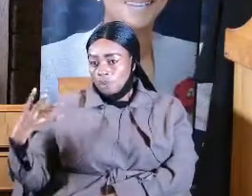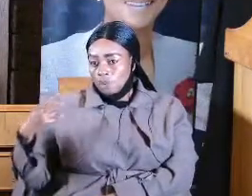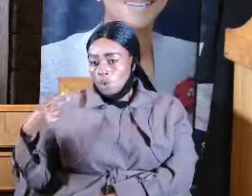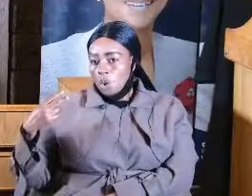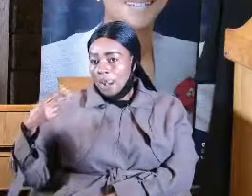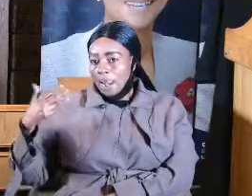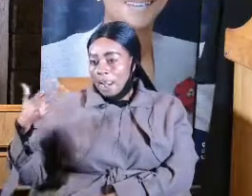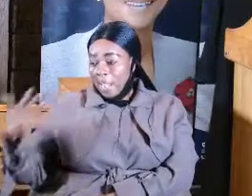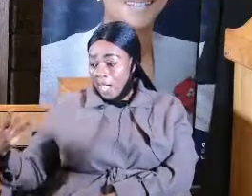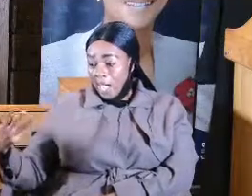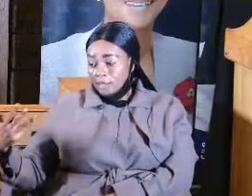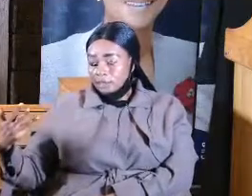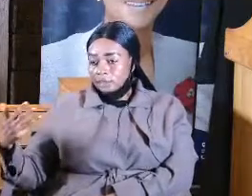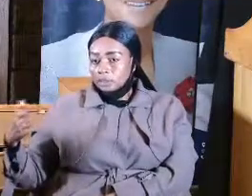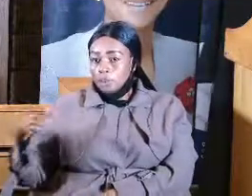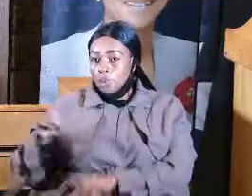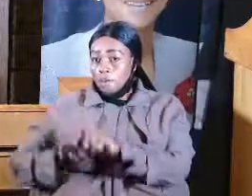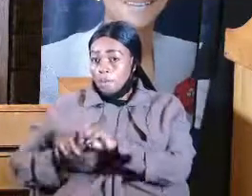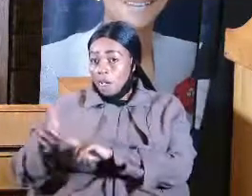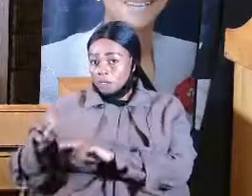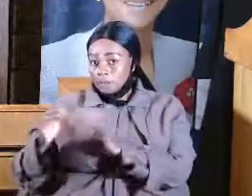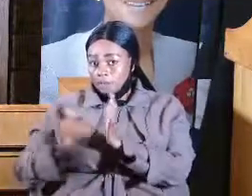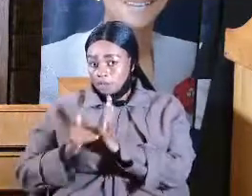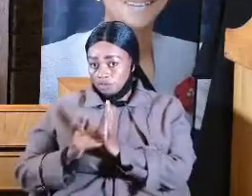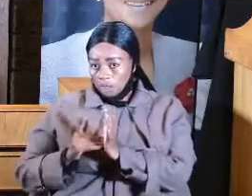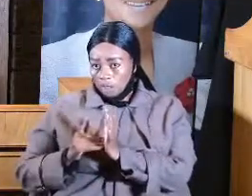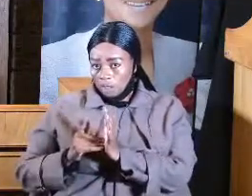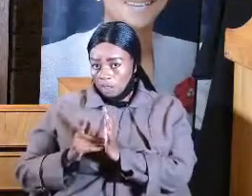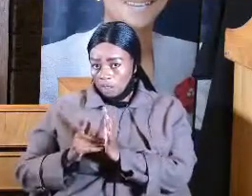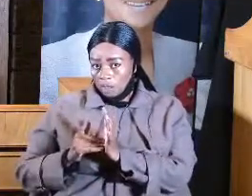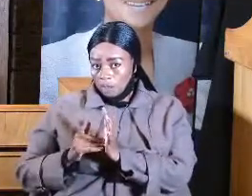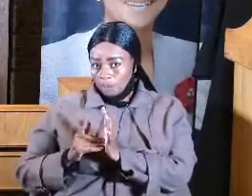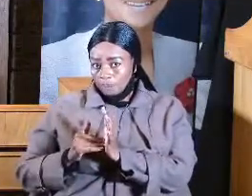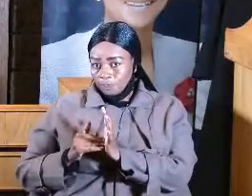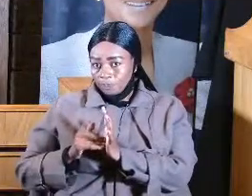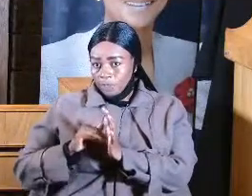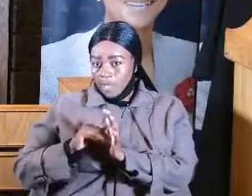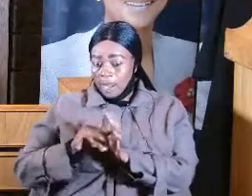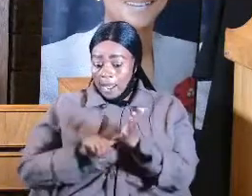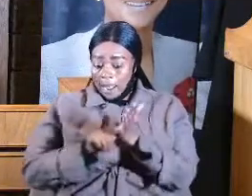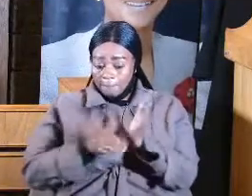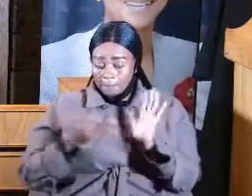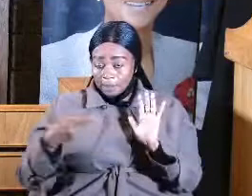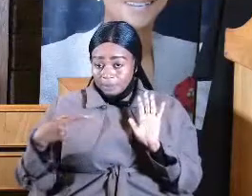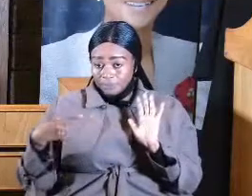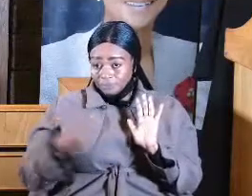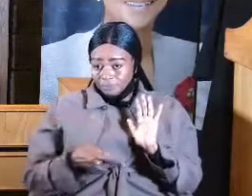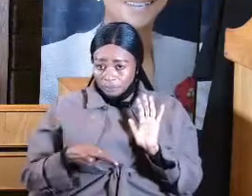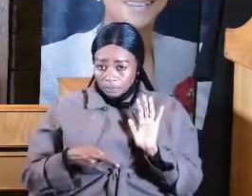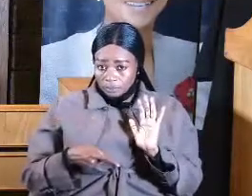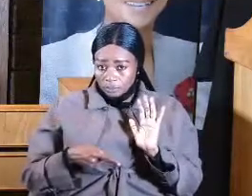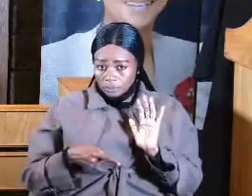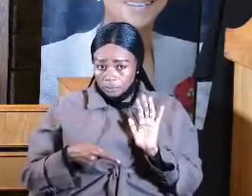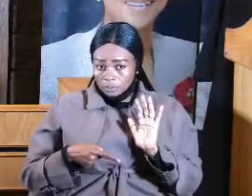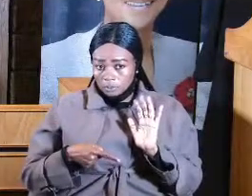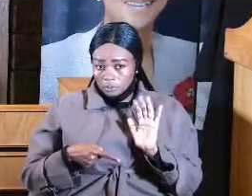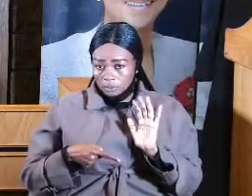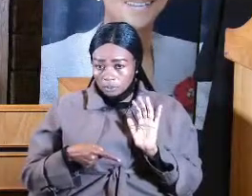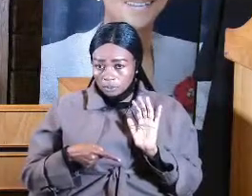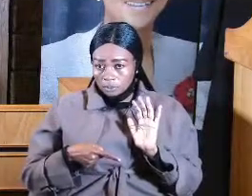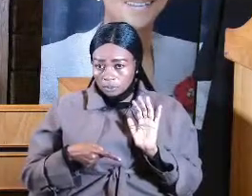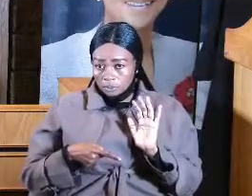224,906 girls who passed matric. And out of that number, when you look in terms